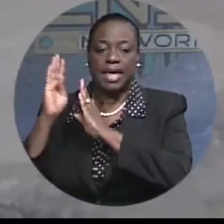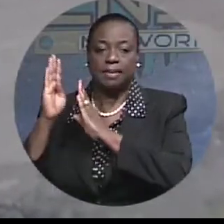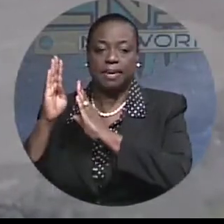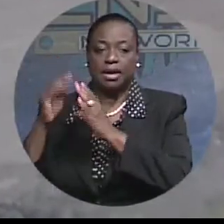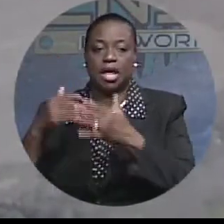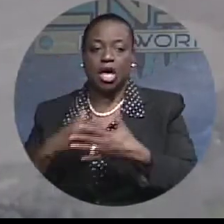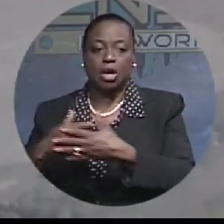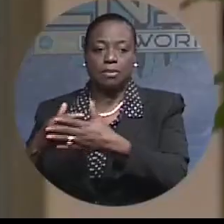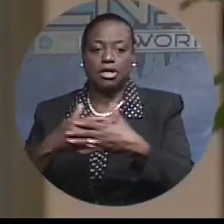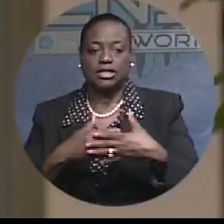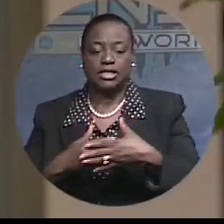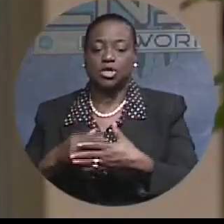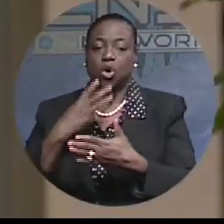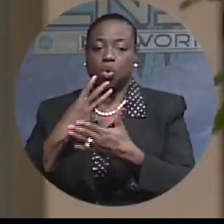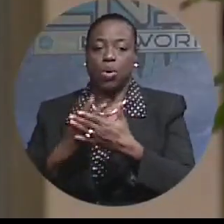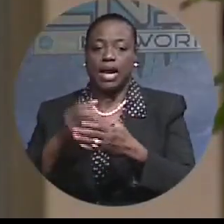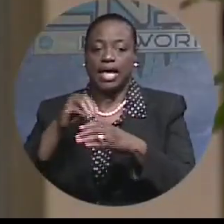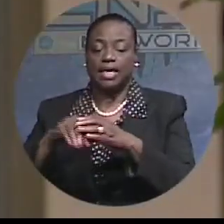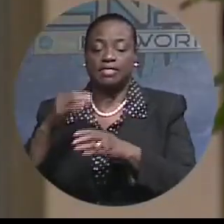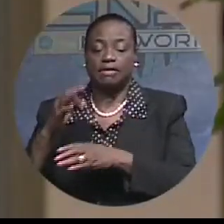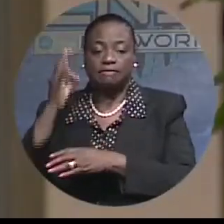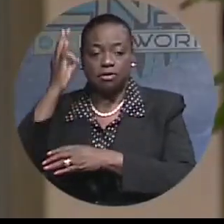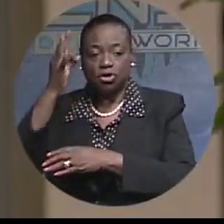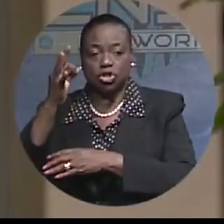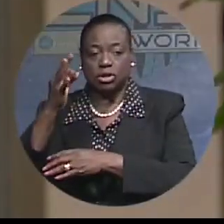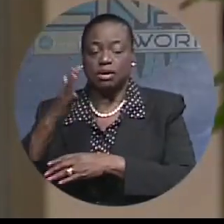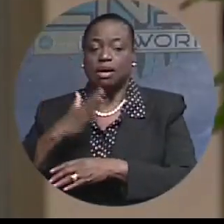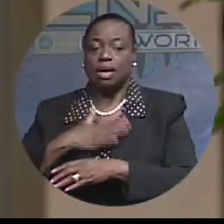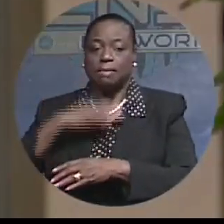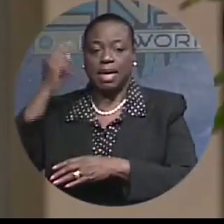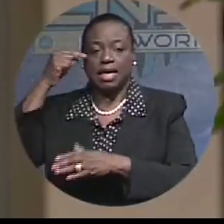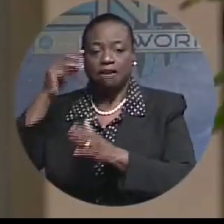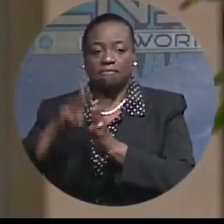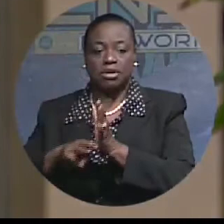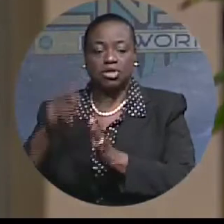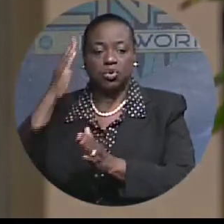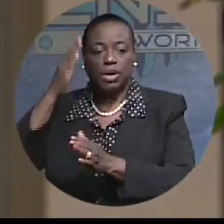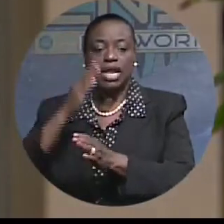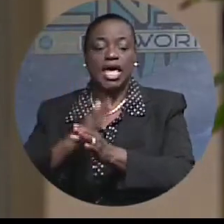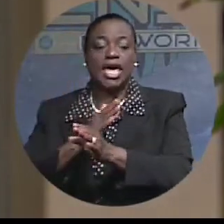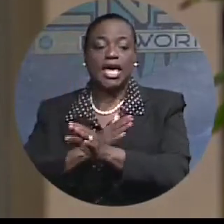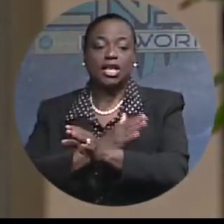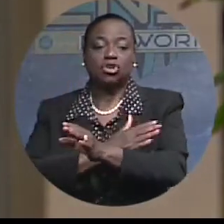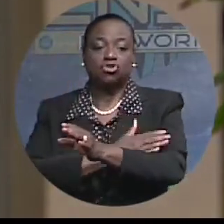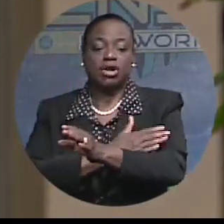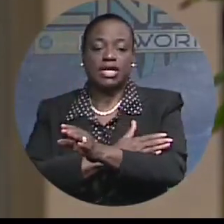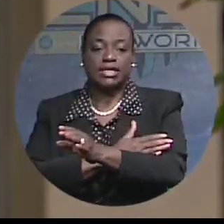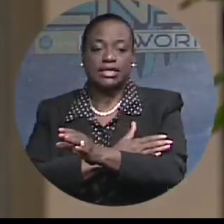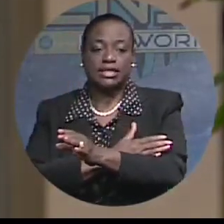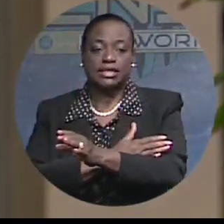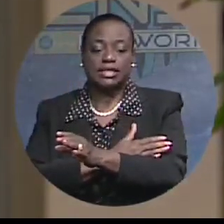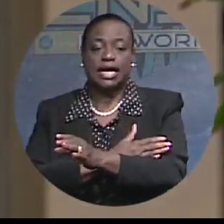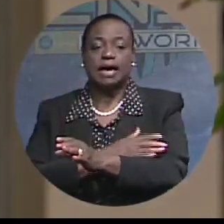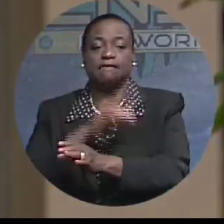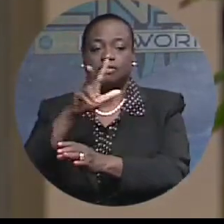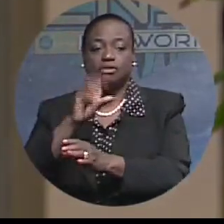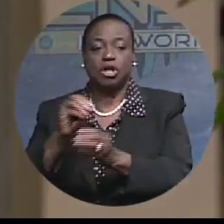My government will increase the level of human resources within fire services by recruiting a squad of 30 officers.